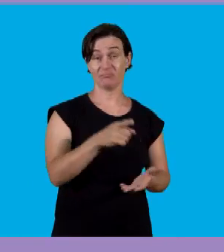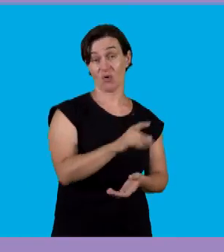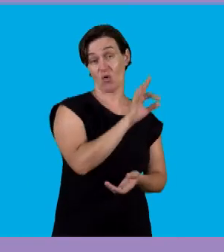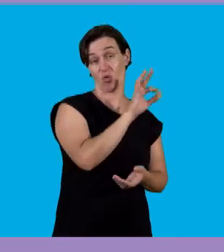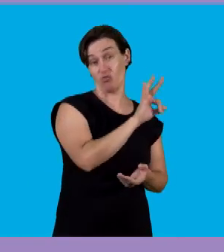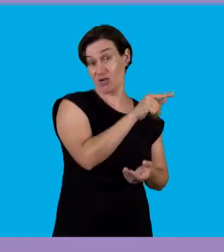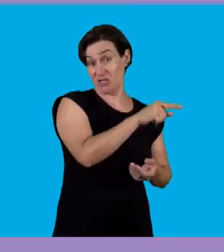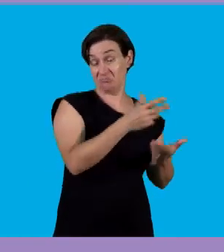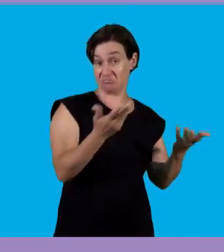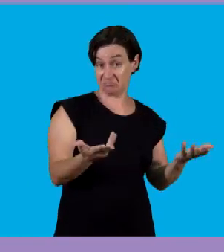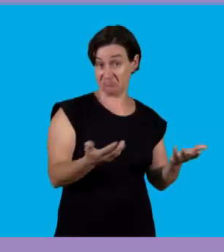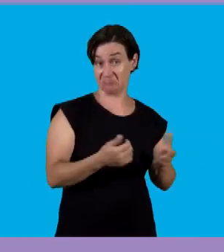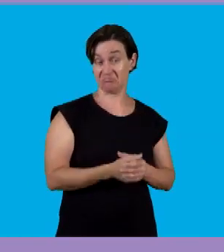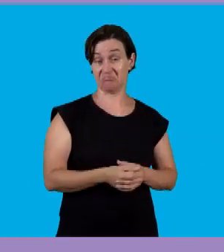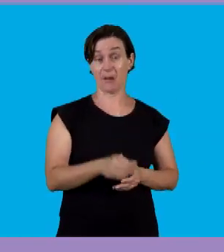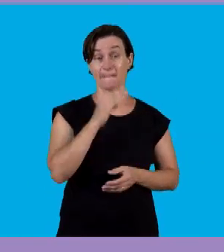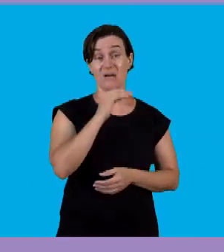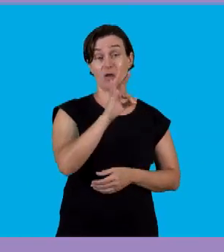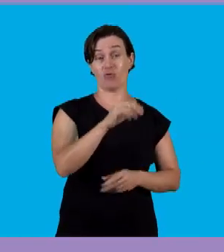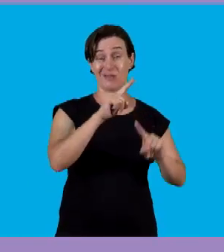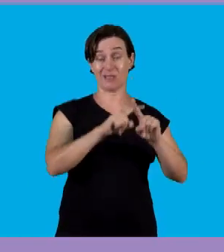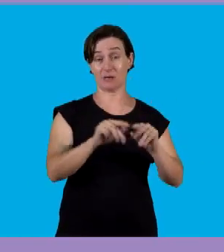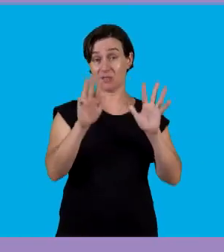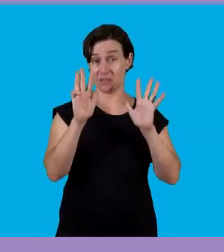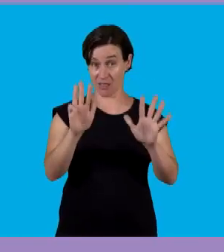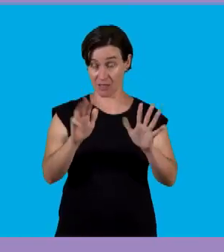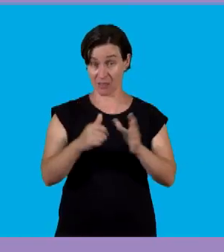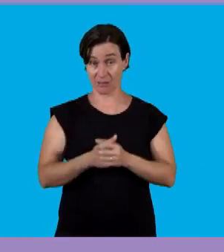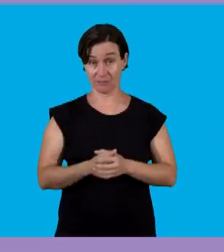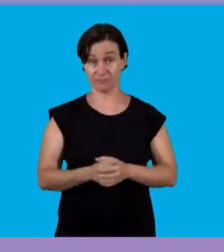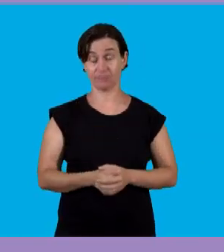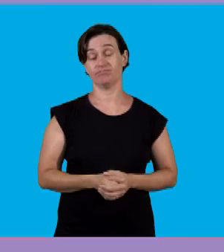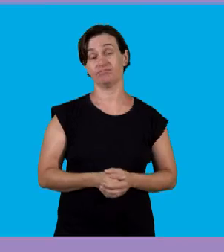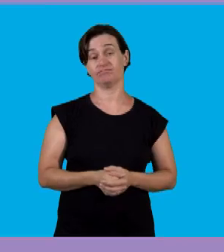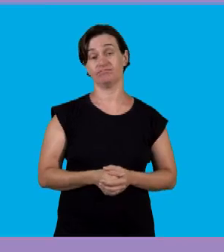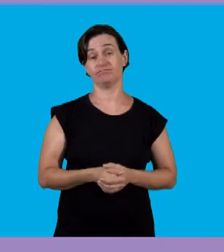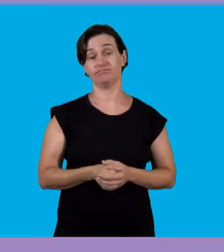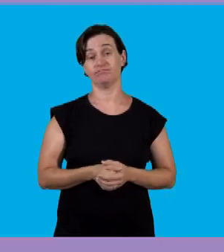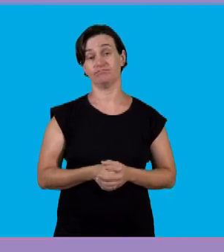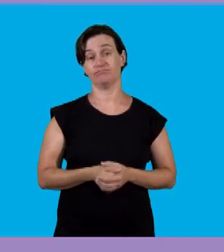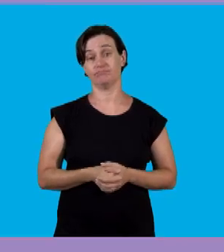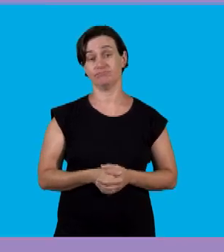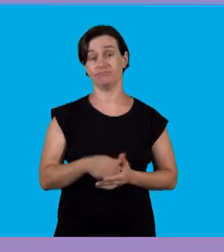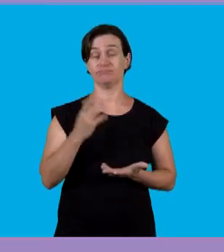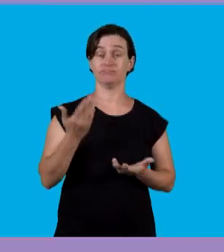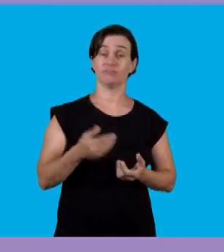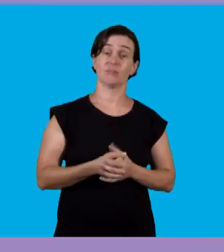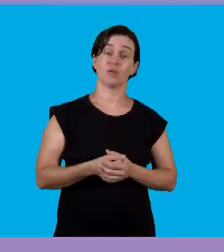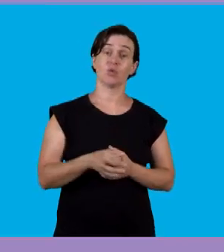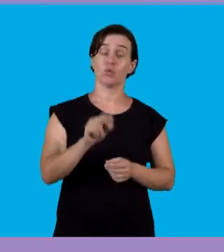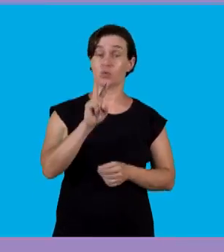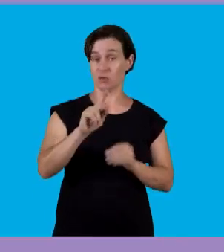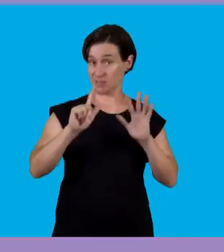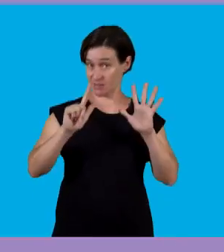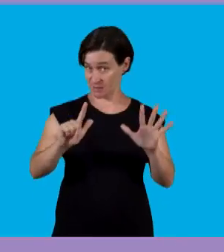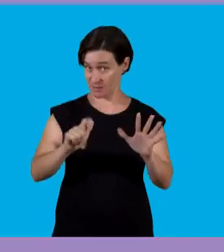we multiply the 3 by 9? So when we multiply the 3 by 9, that is